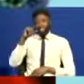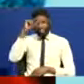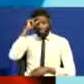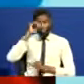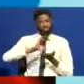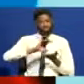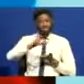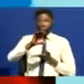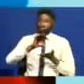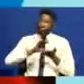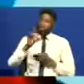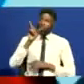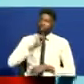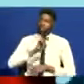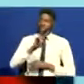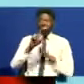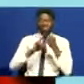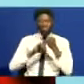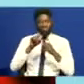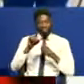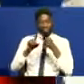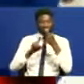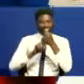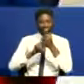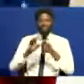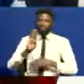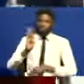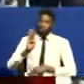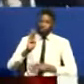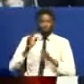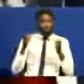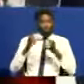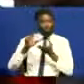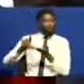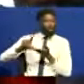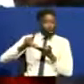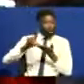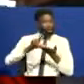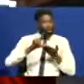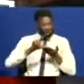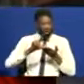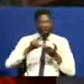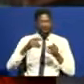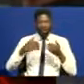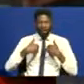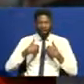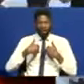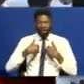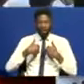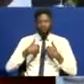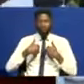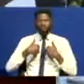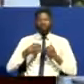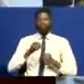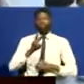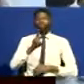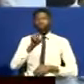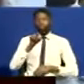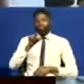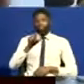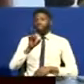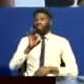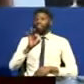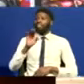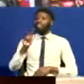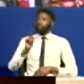disbursed 26.6 billion shillings, with borrowers saving 2.3 billion shillings. Chelugui says